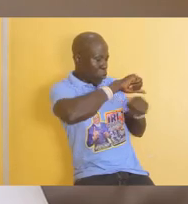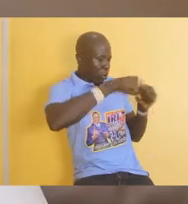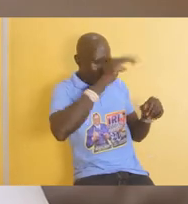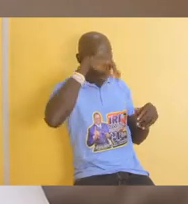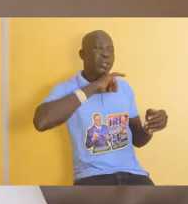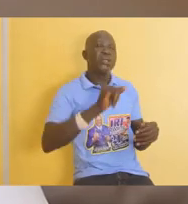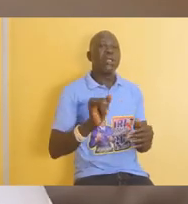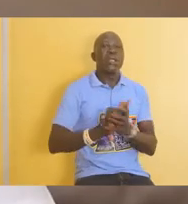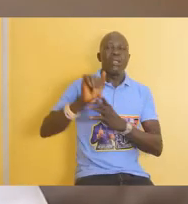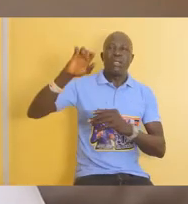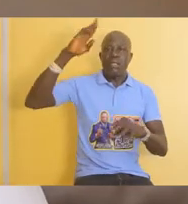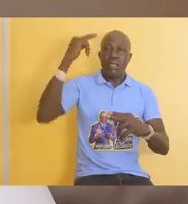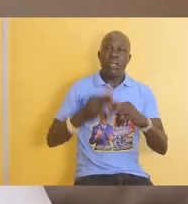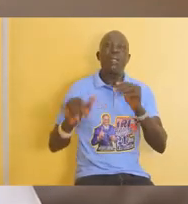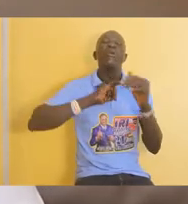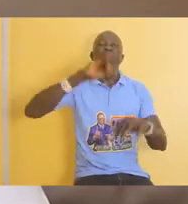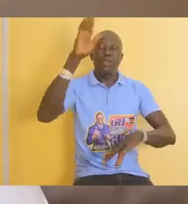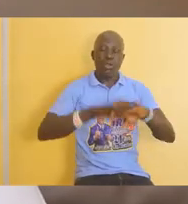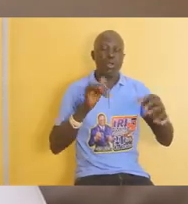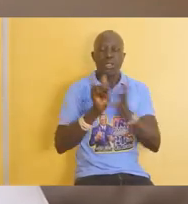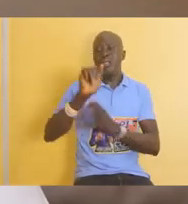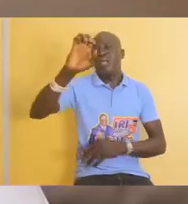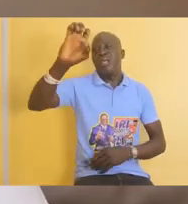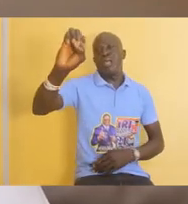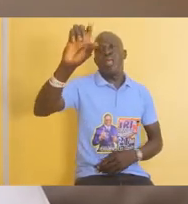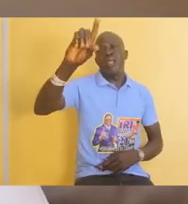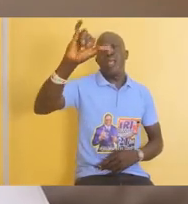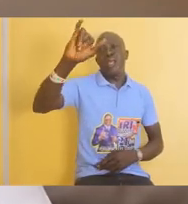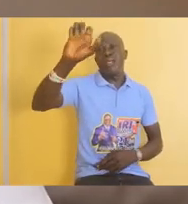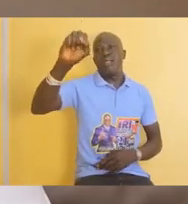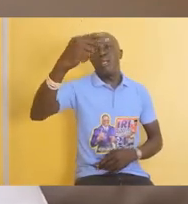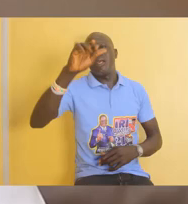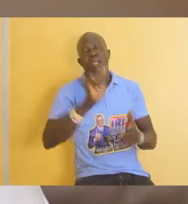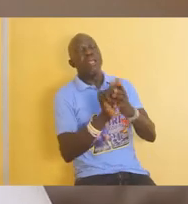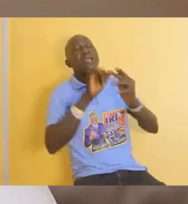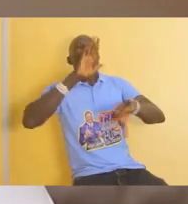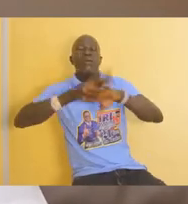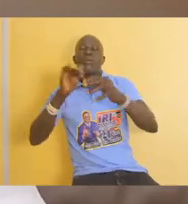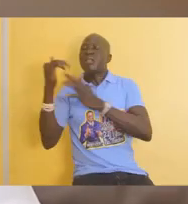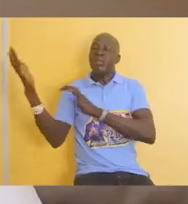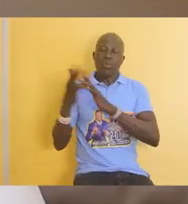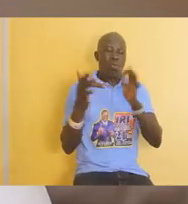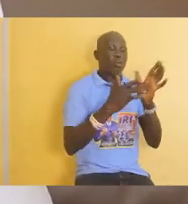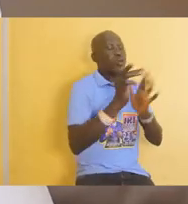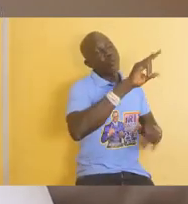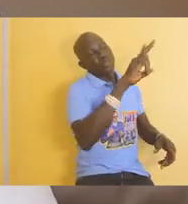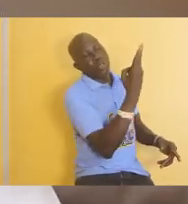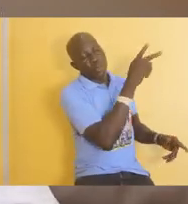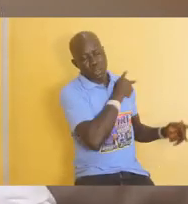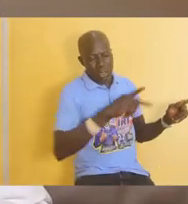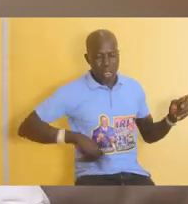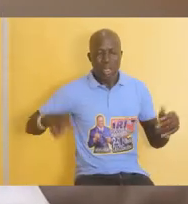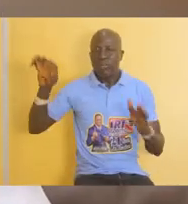there. Oruko ra ma je Elijah. The name is called Elisha. Egbo mi sir. Listen to me sir. Iyen wa ninu ewe awon oba keji. In the book of Second Kings. Ni